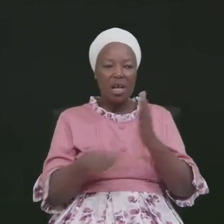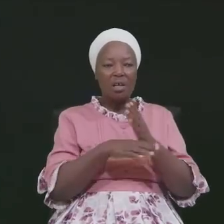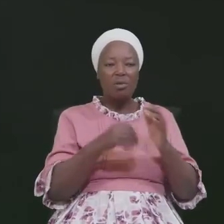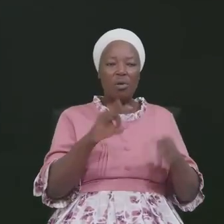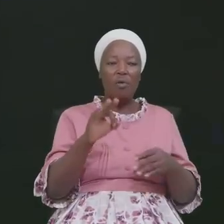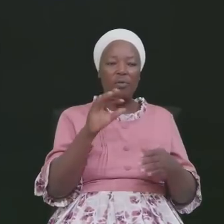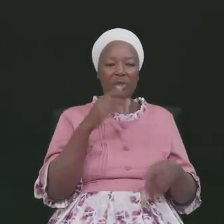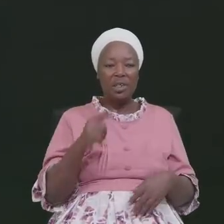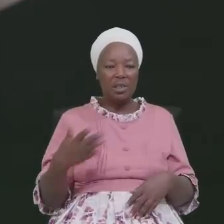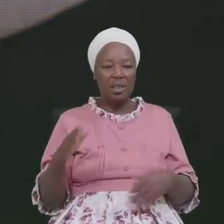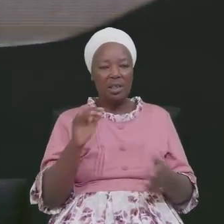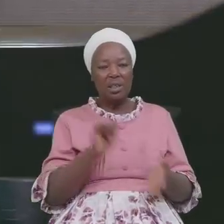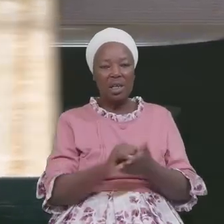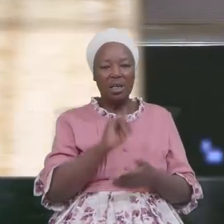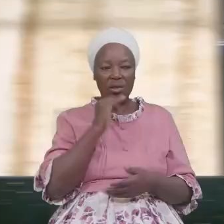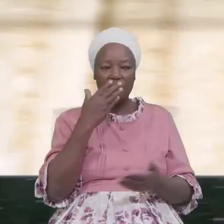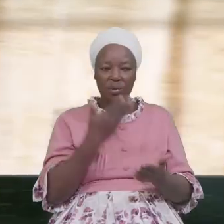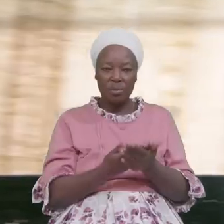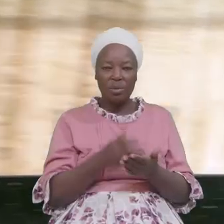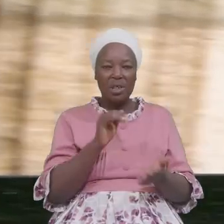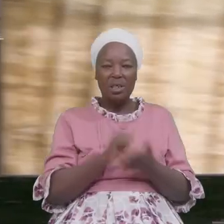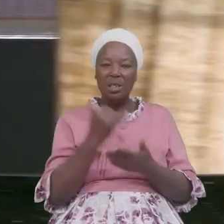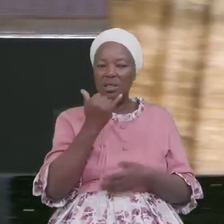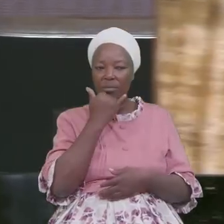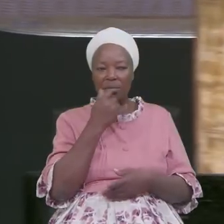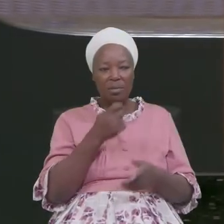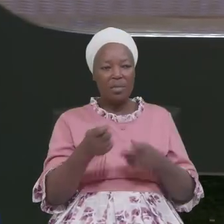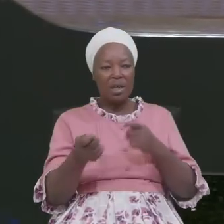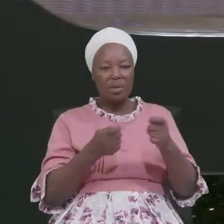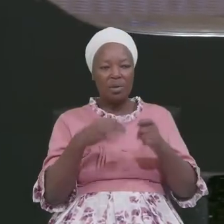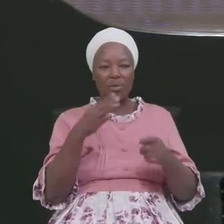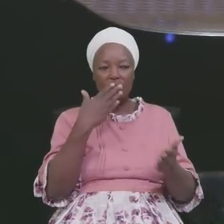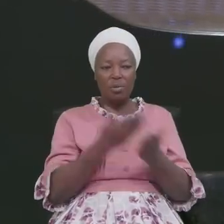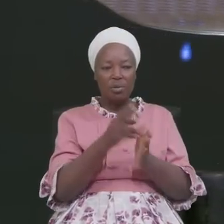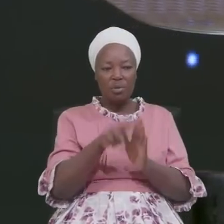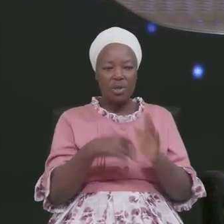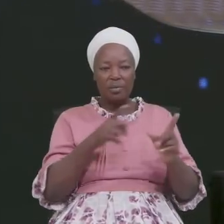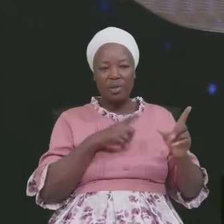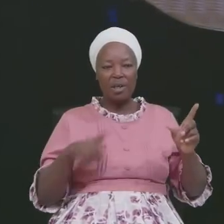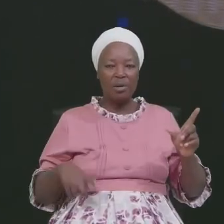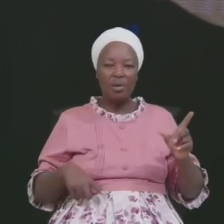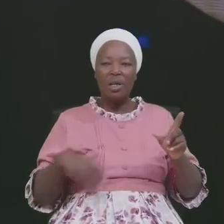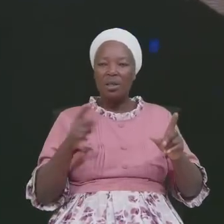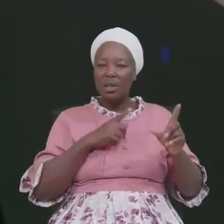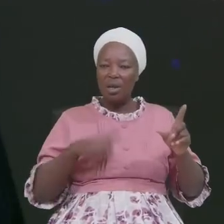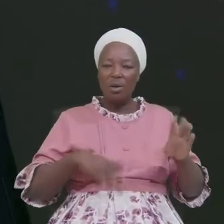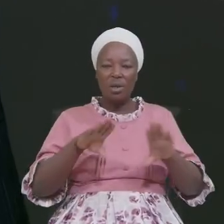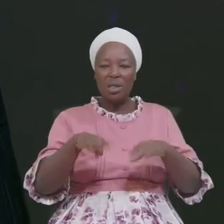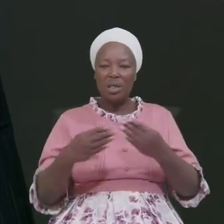is good, that's mismanagement of the goodness of the Lord. The Lord gave